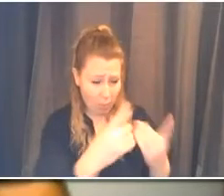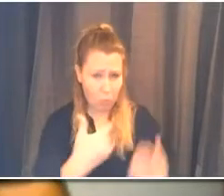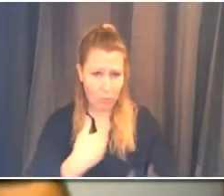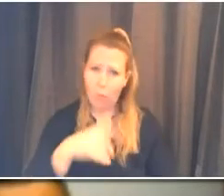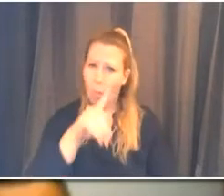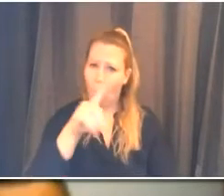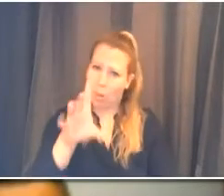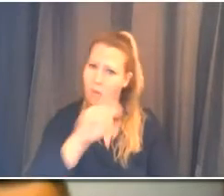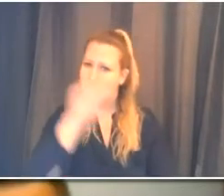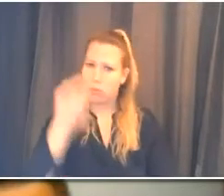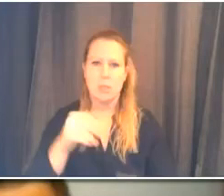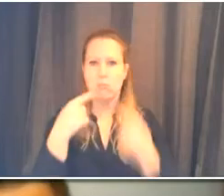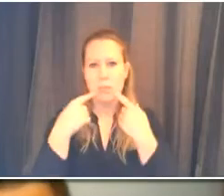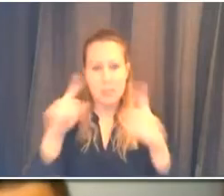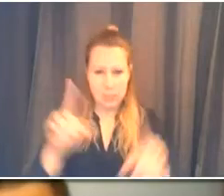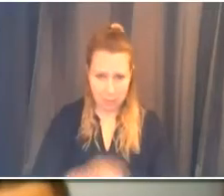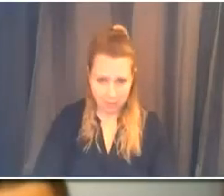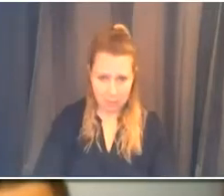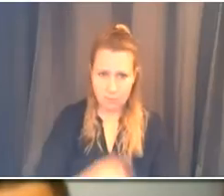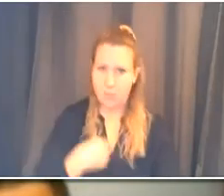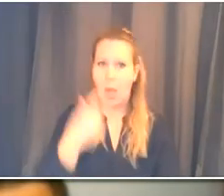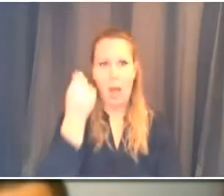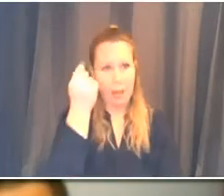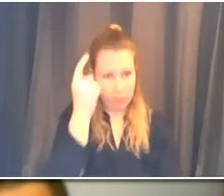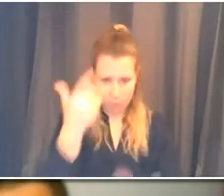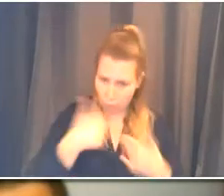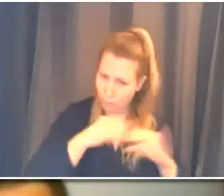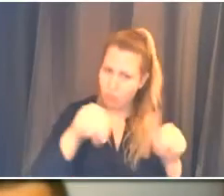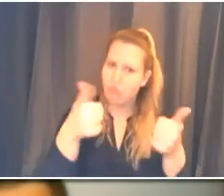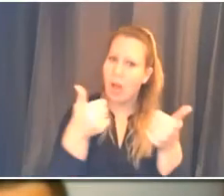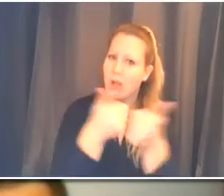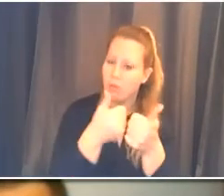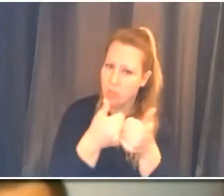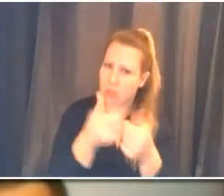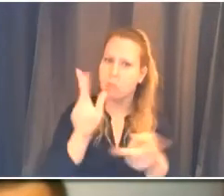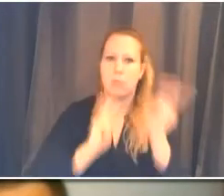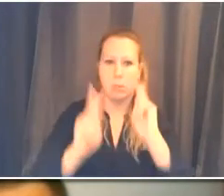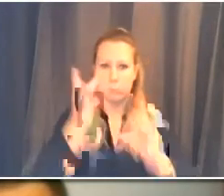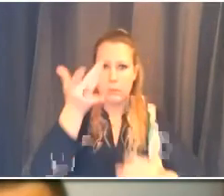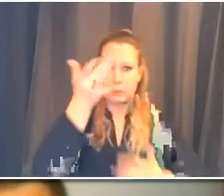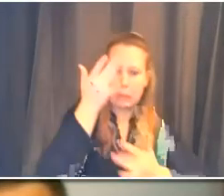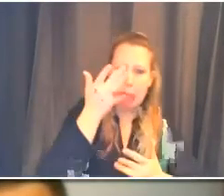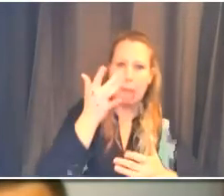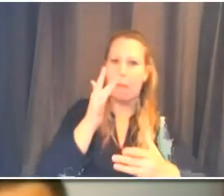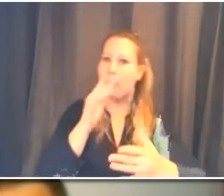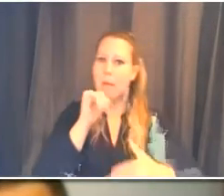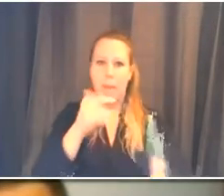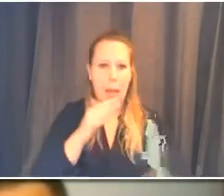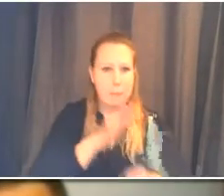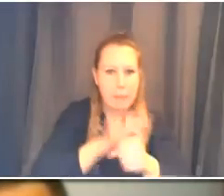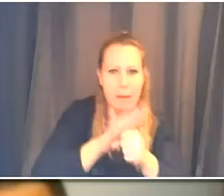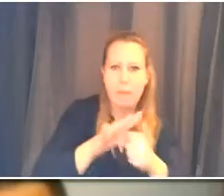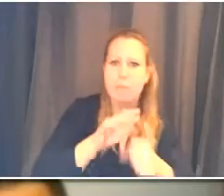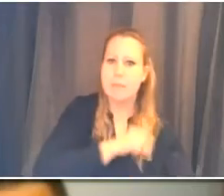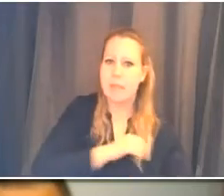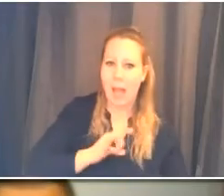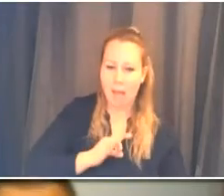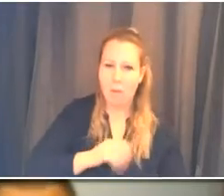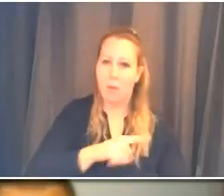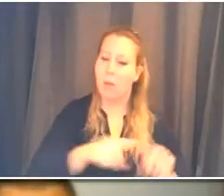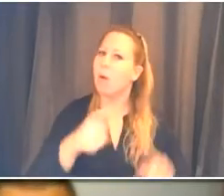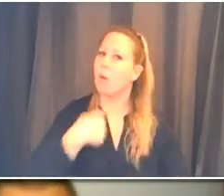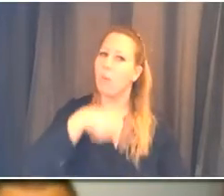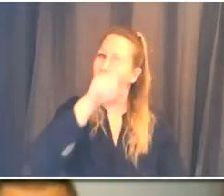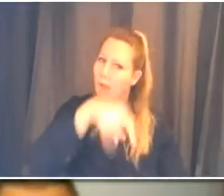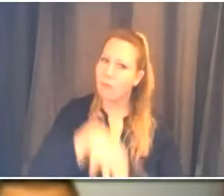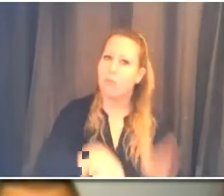times that's on the dvos there's also additional Times by the cabs so it is more than two to